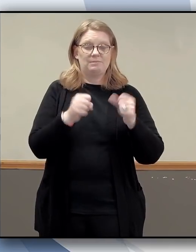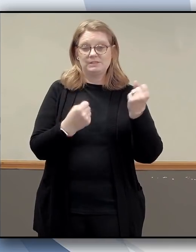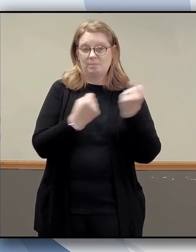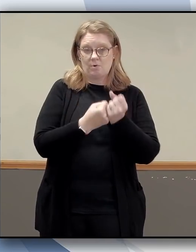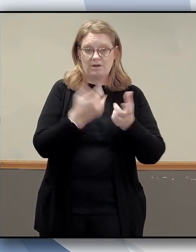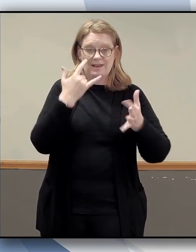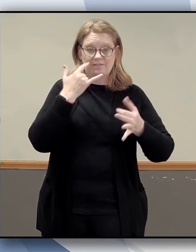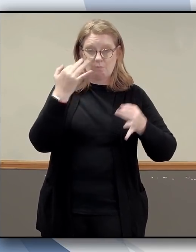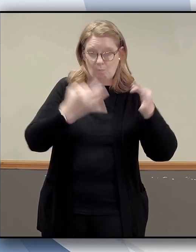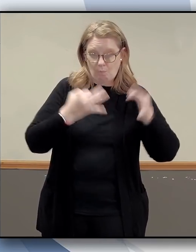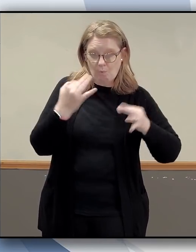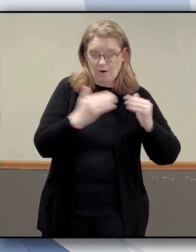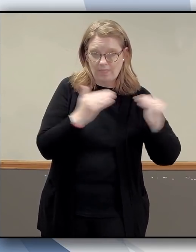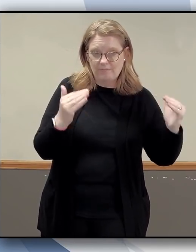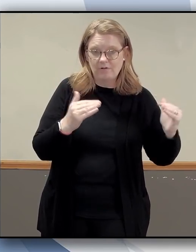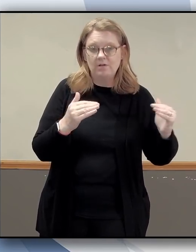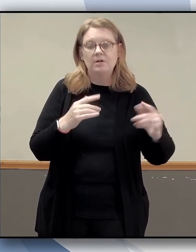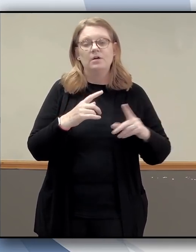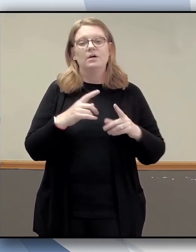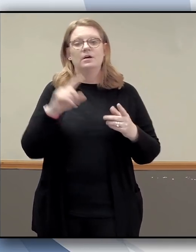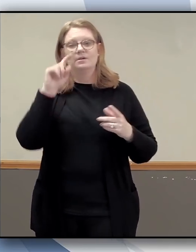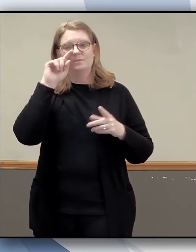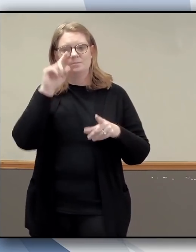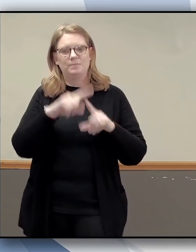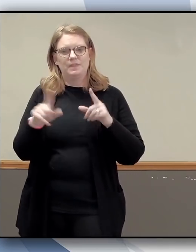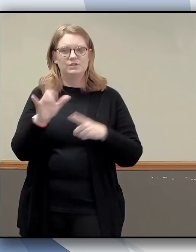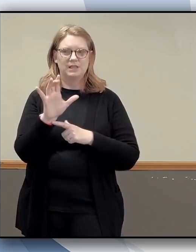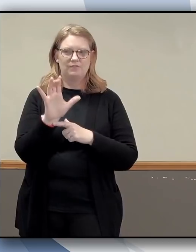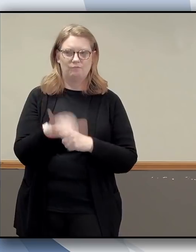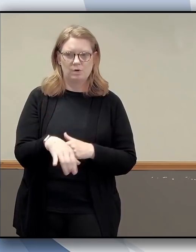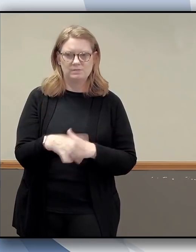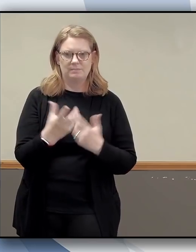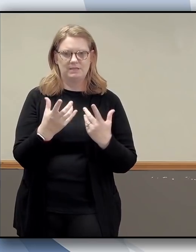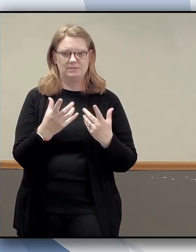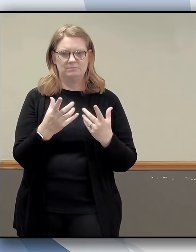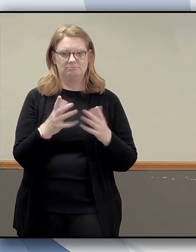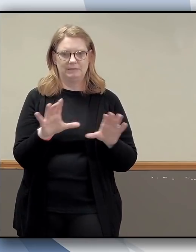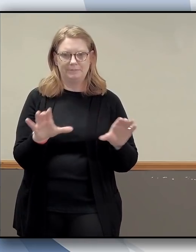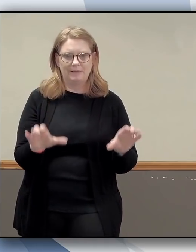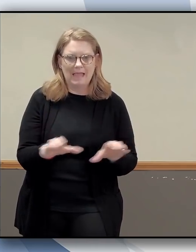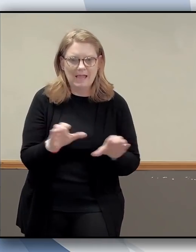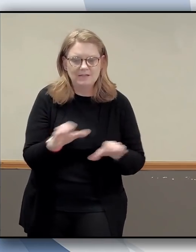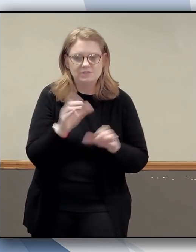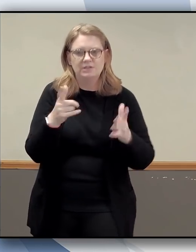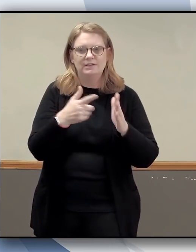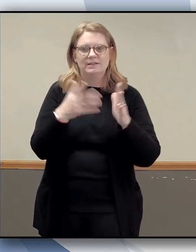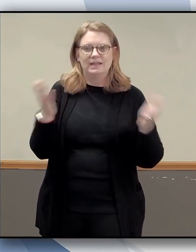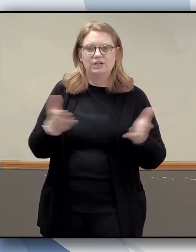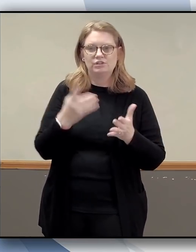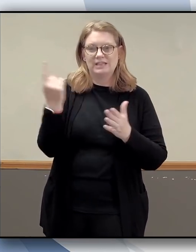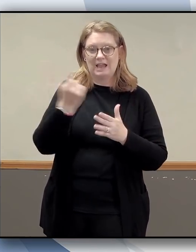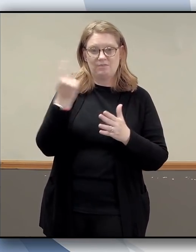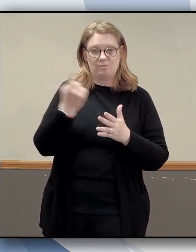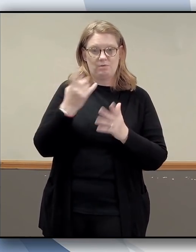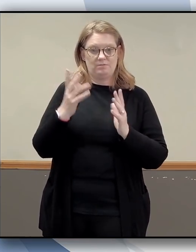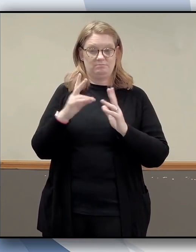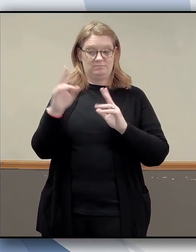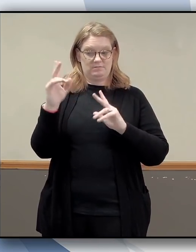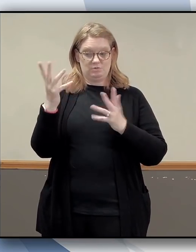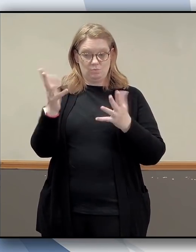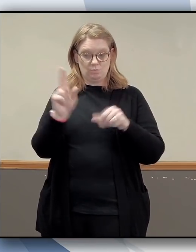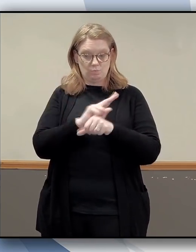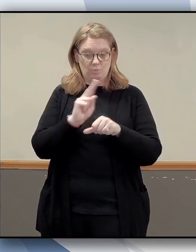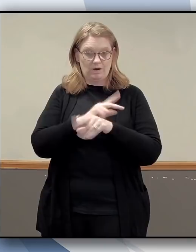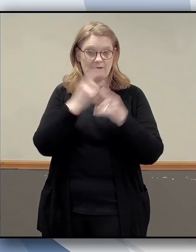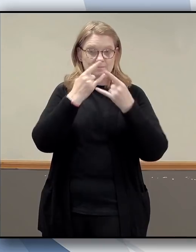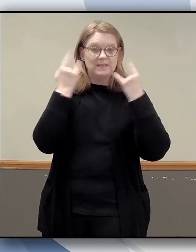than actually that there's enforcement action that you're going to be able to get every person to wear a mask, particularly people that don't want to wear masks.